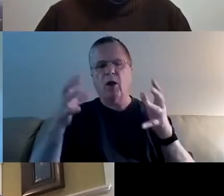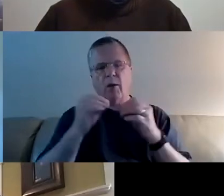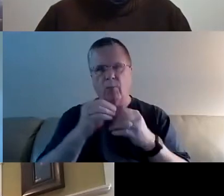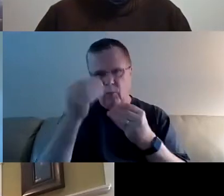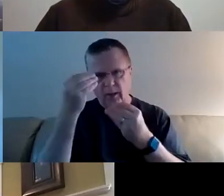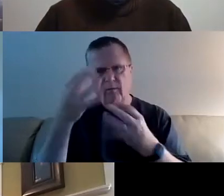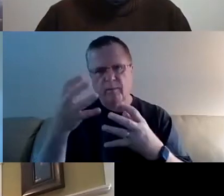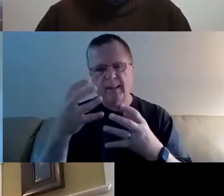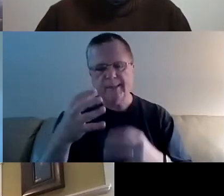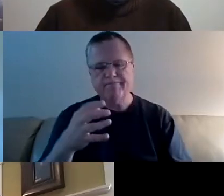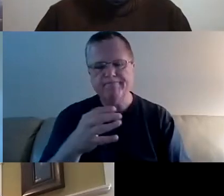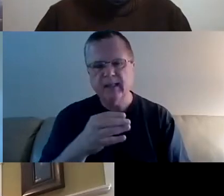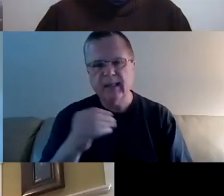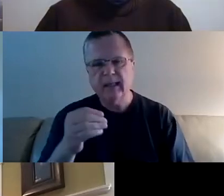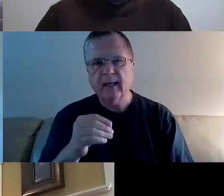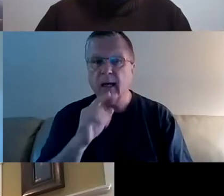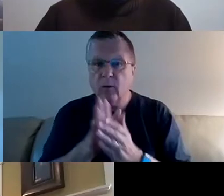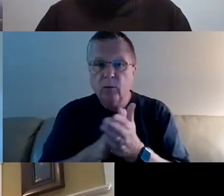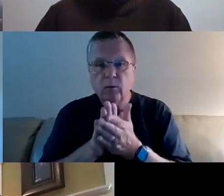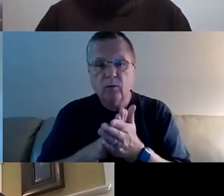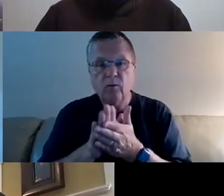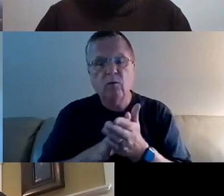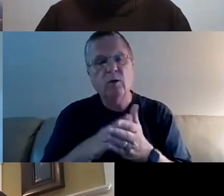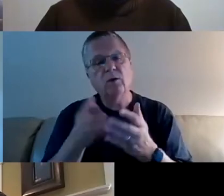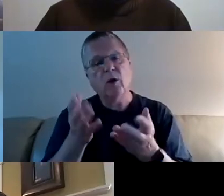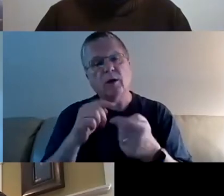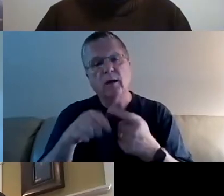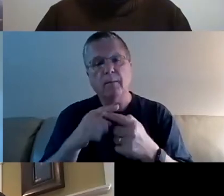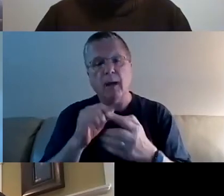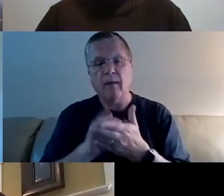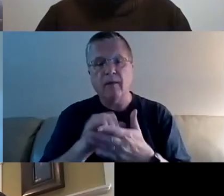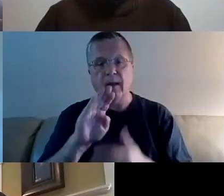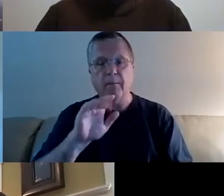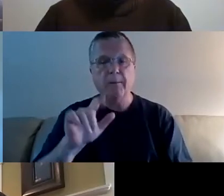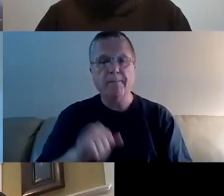and I look forward to talking about that bill.